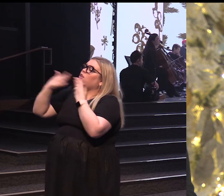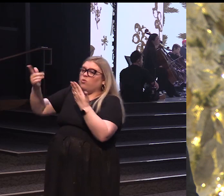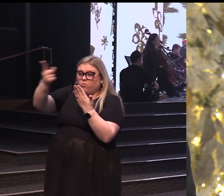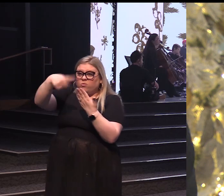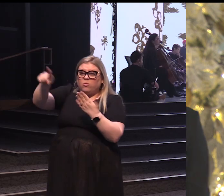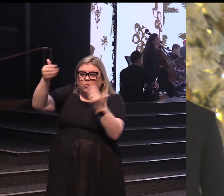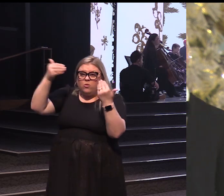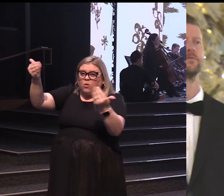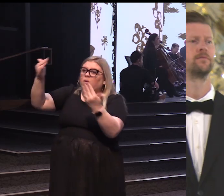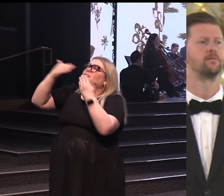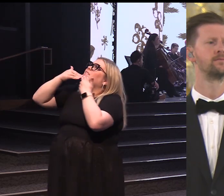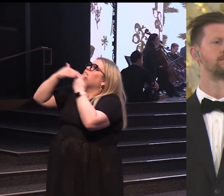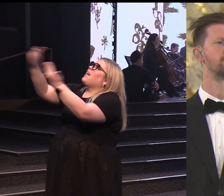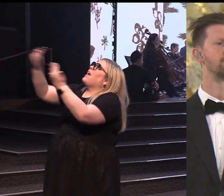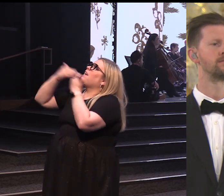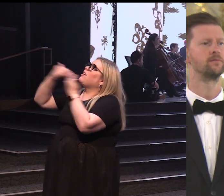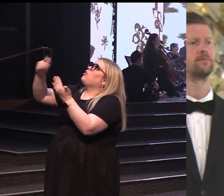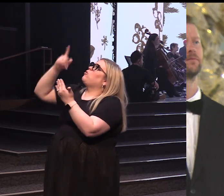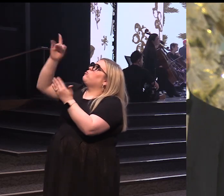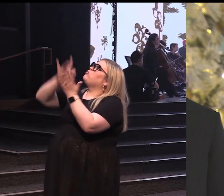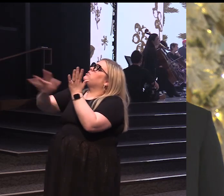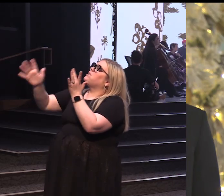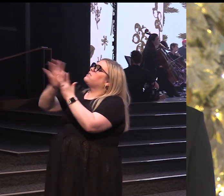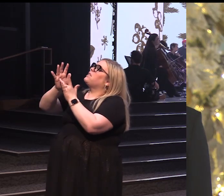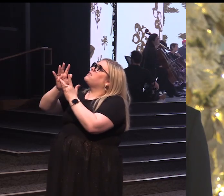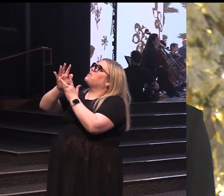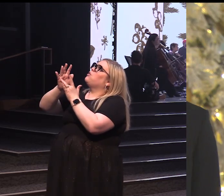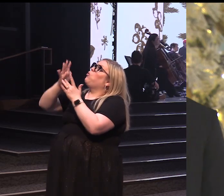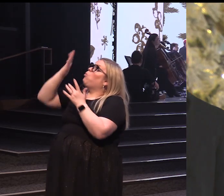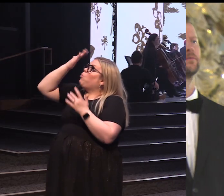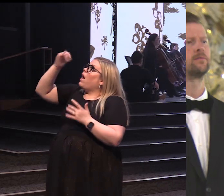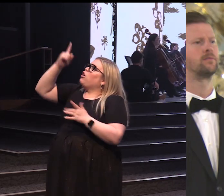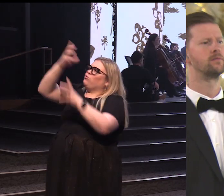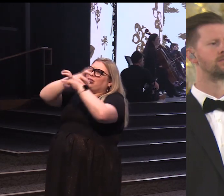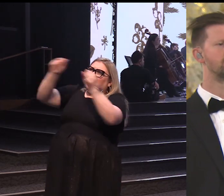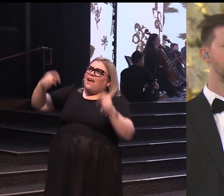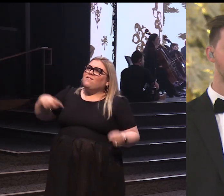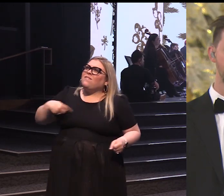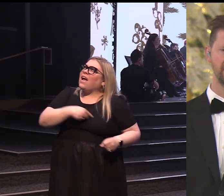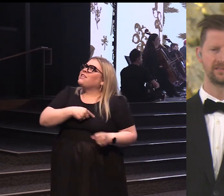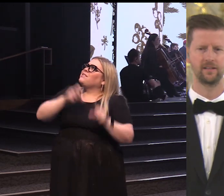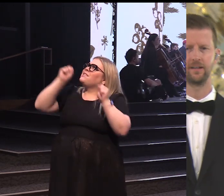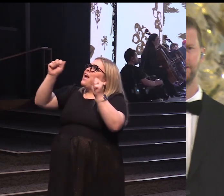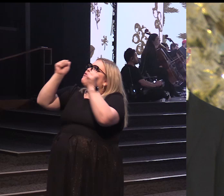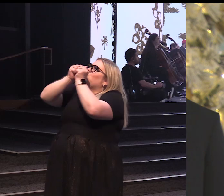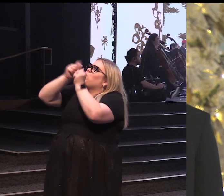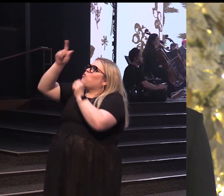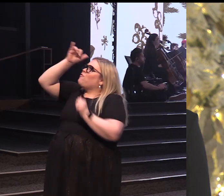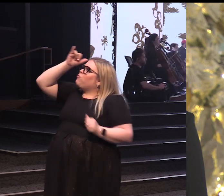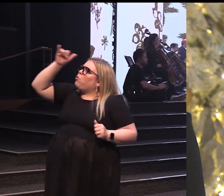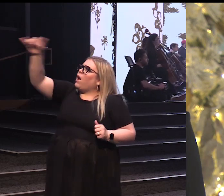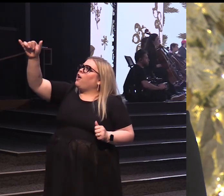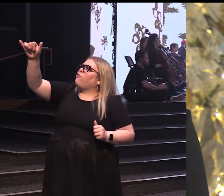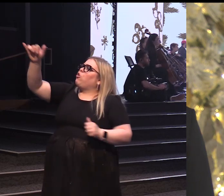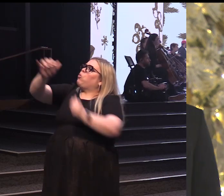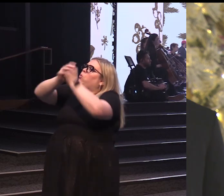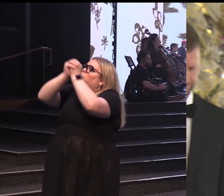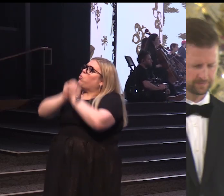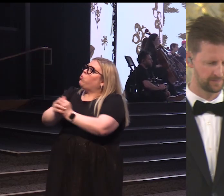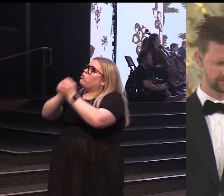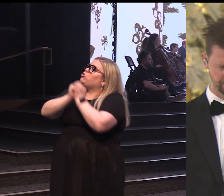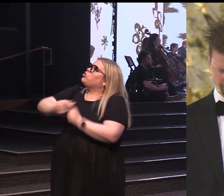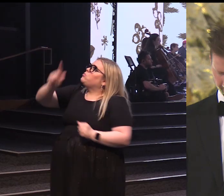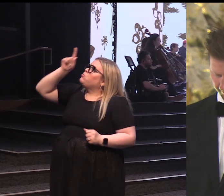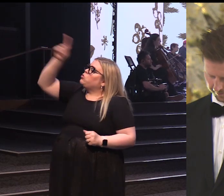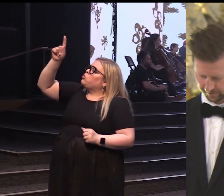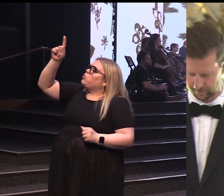Jesus, for coming to save us so that we could be with you forever. We worship you, we adore you,